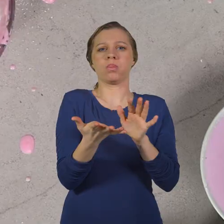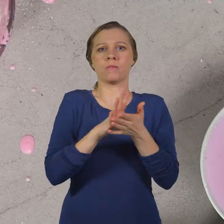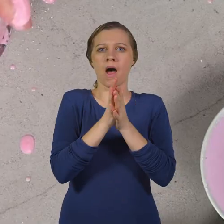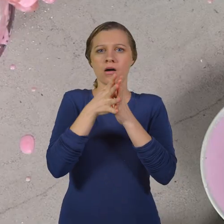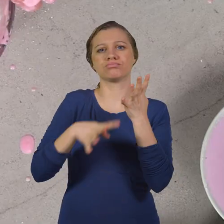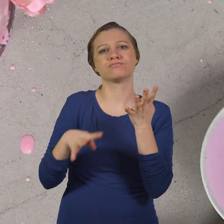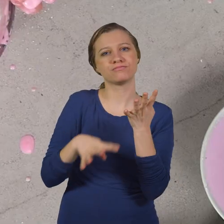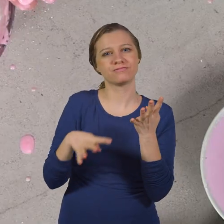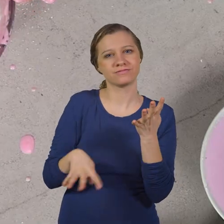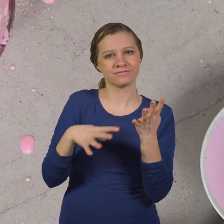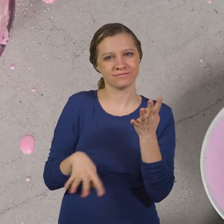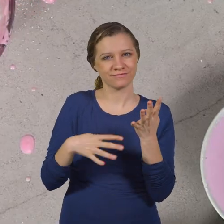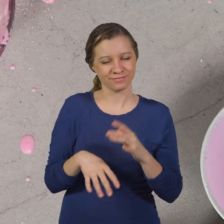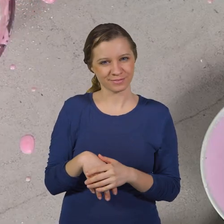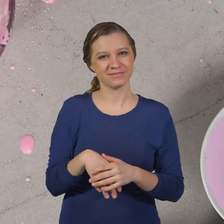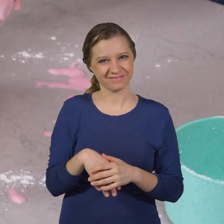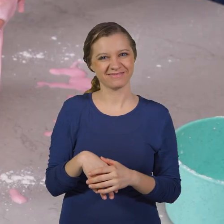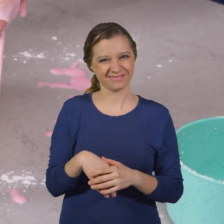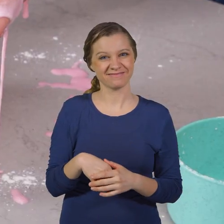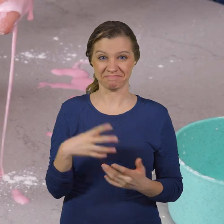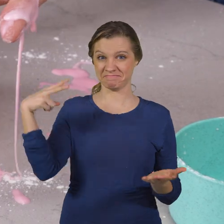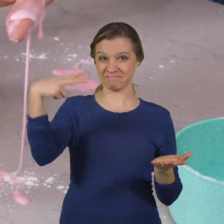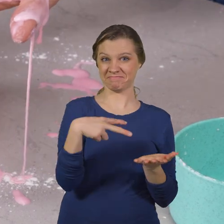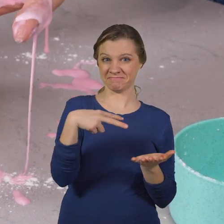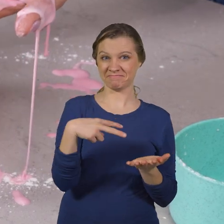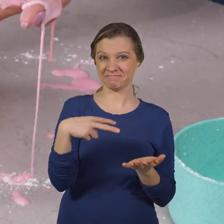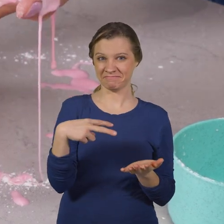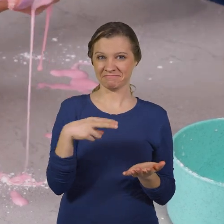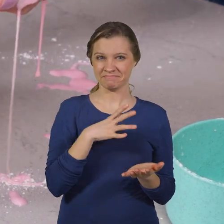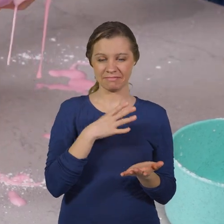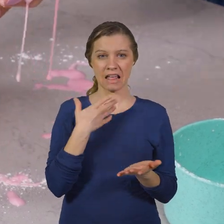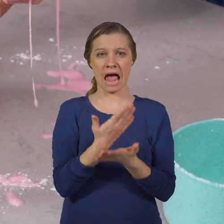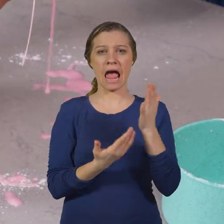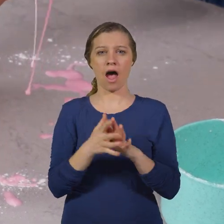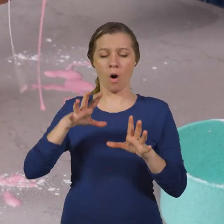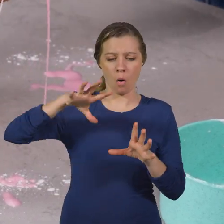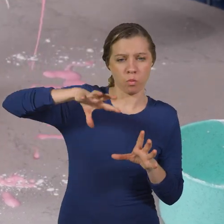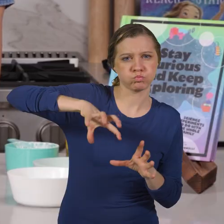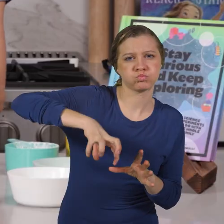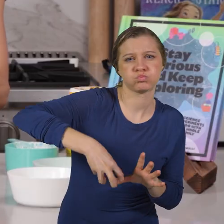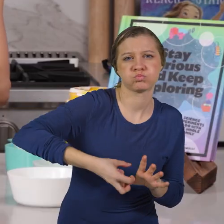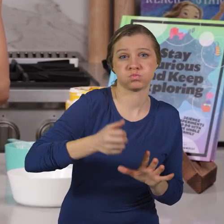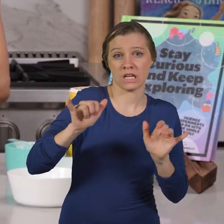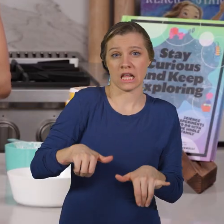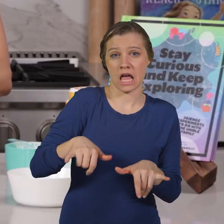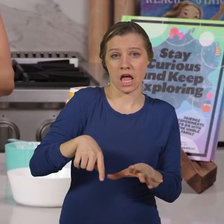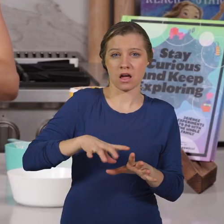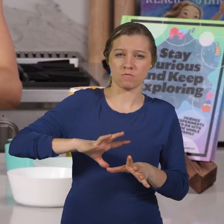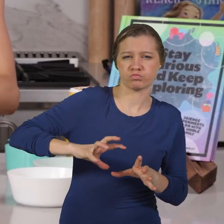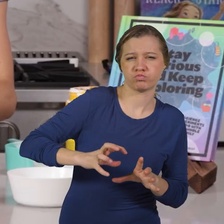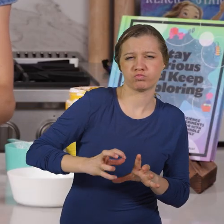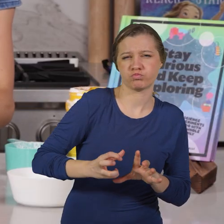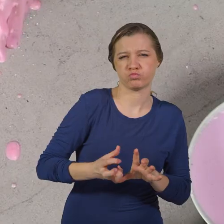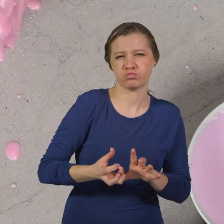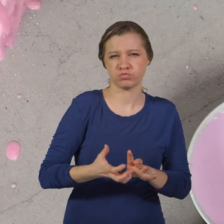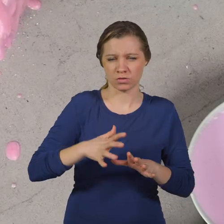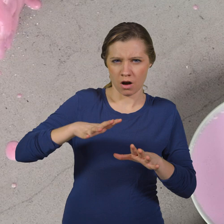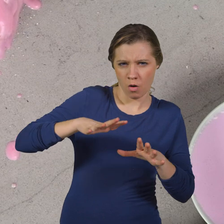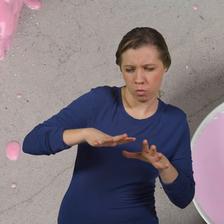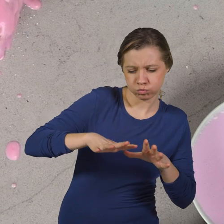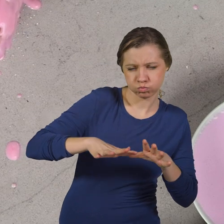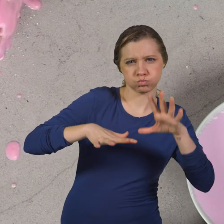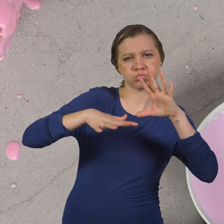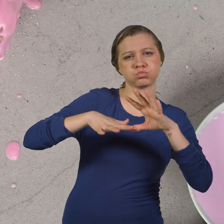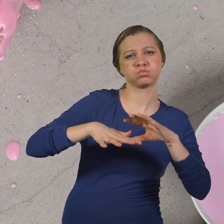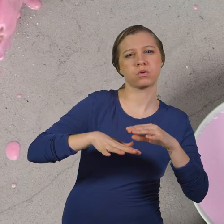sudden, it goes back to a liquid. And you can see this if I put my hand in the bowl, just